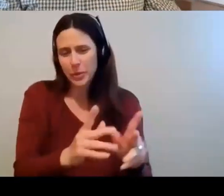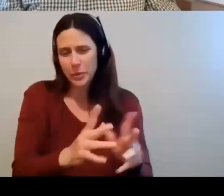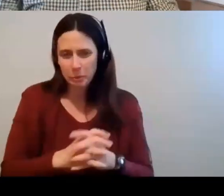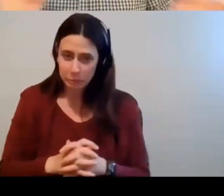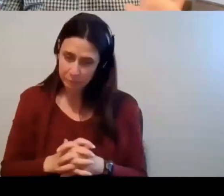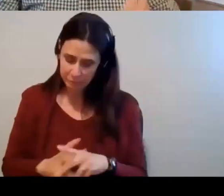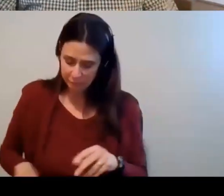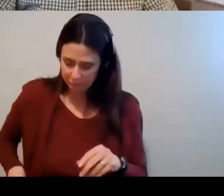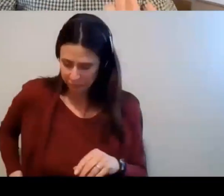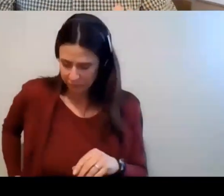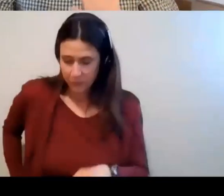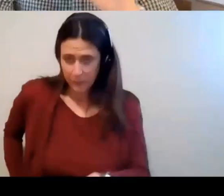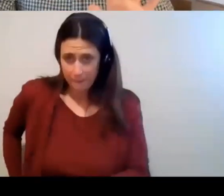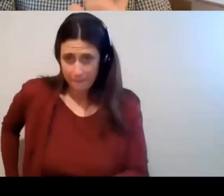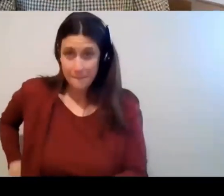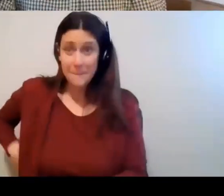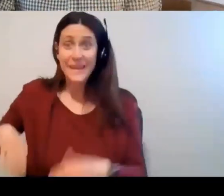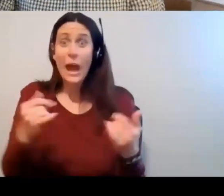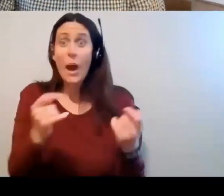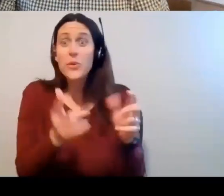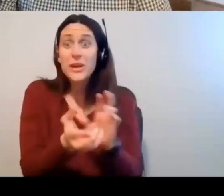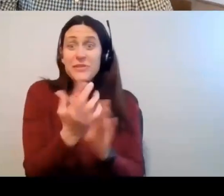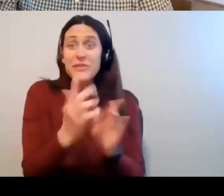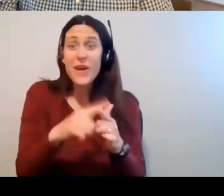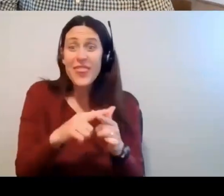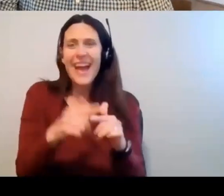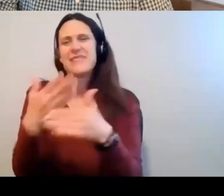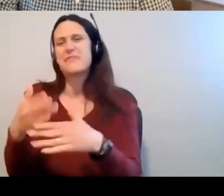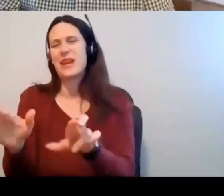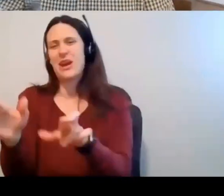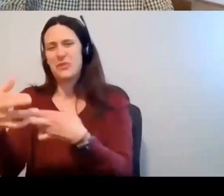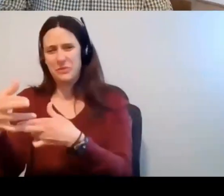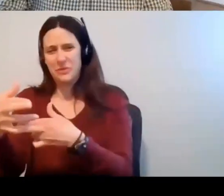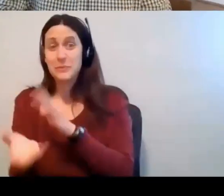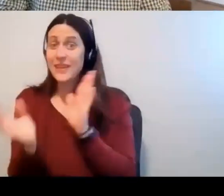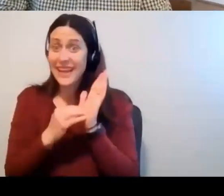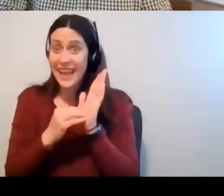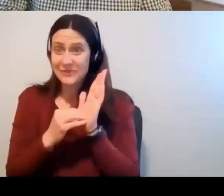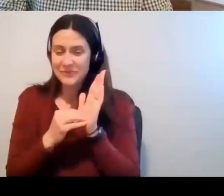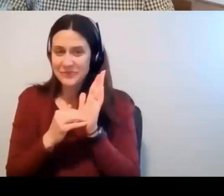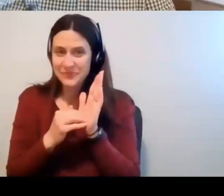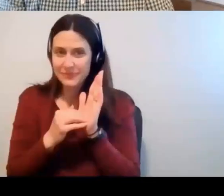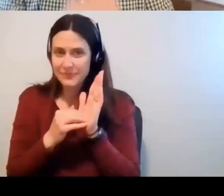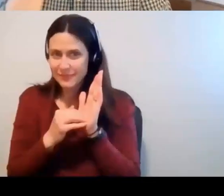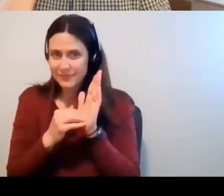Okay, we're going to do a quick review and then we're going into breakout rooms. So again,